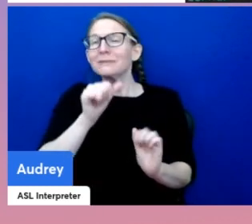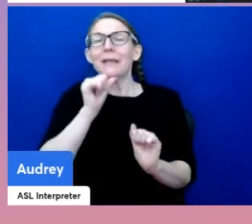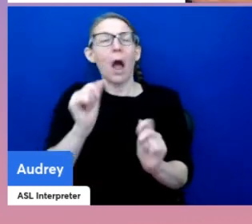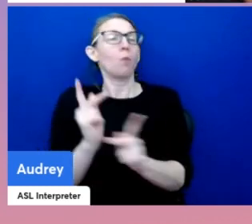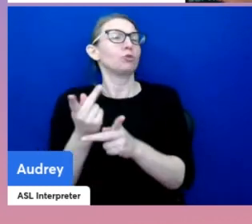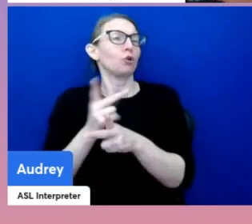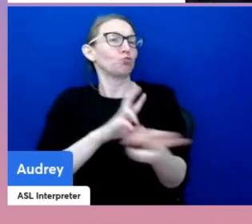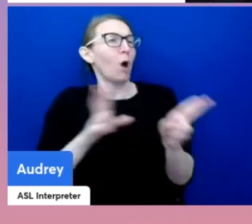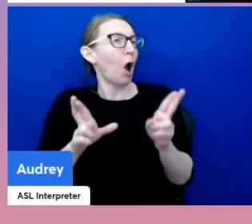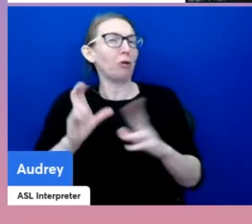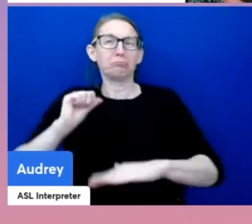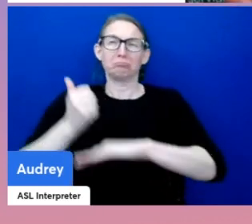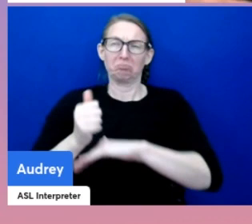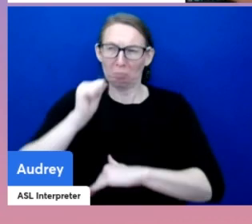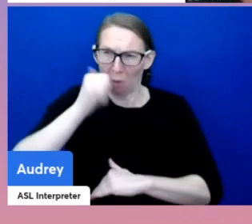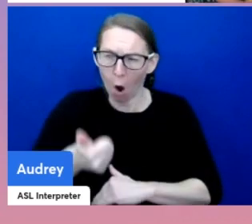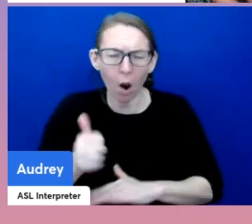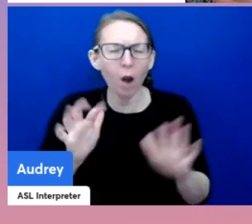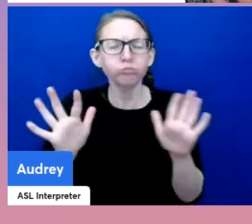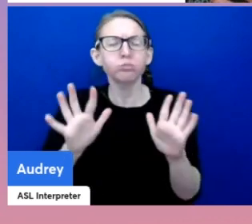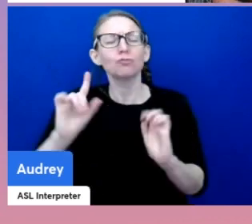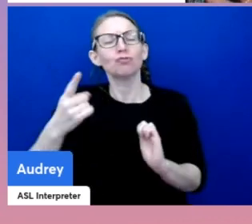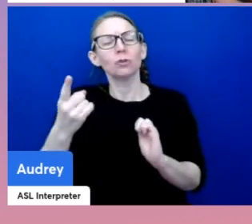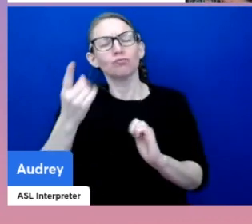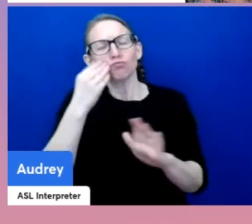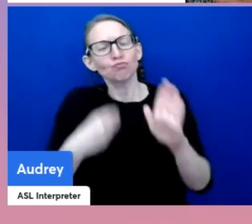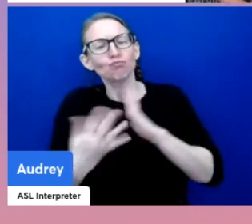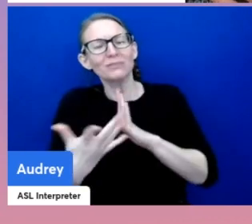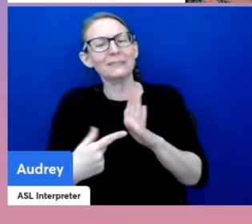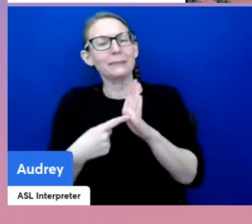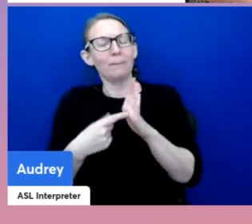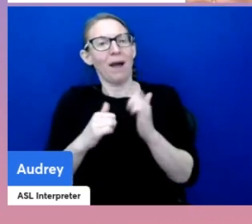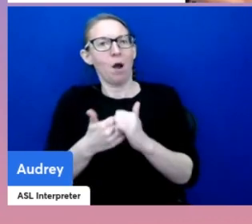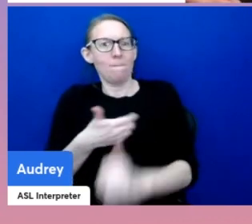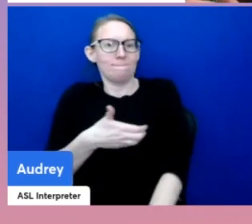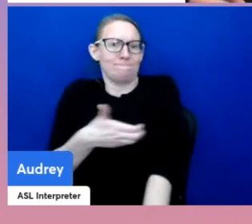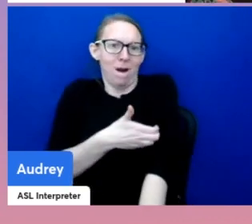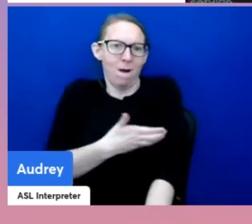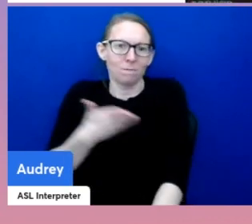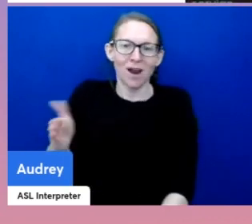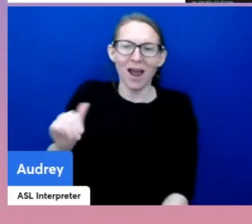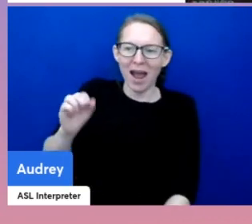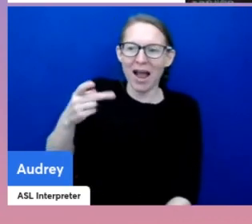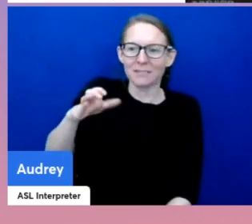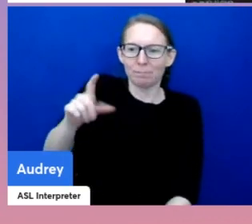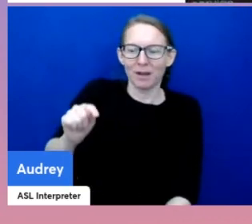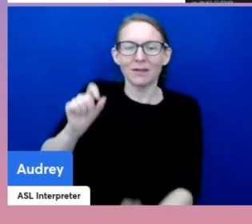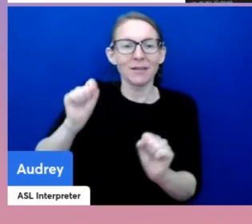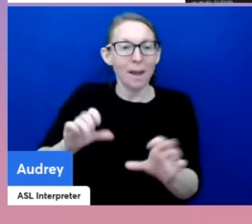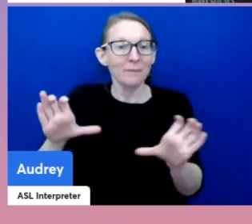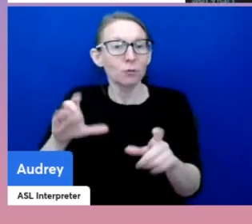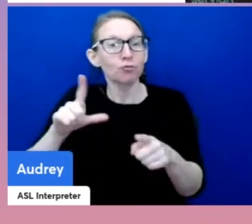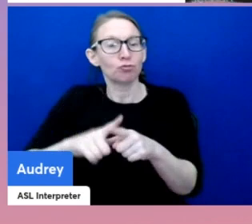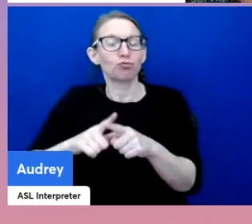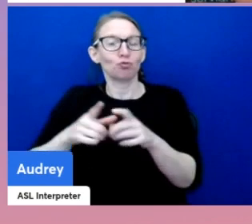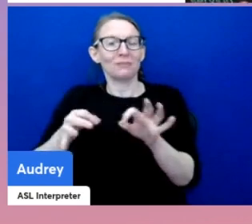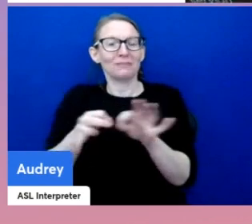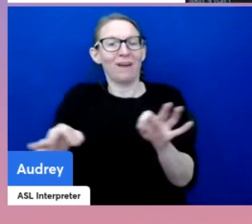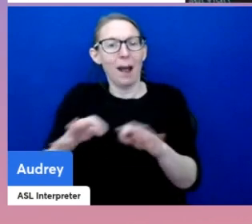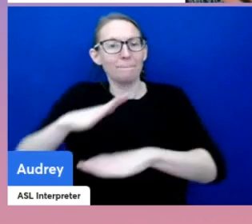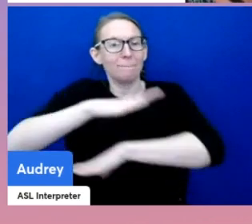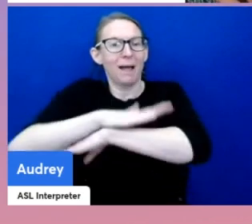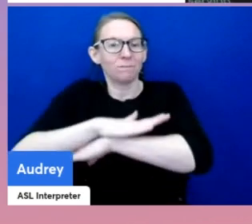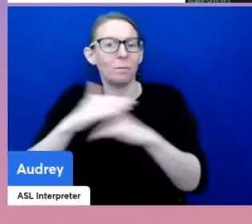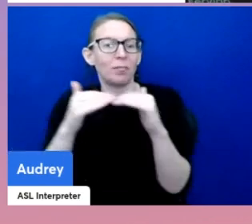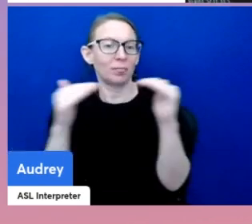this tomorrow. This is more of just an example of exactly how powerful aspects can be at defining platform level abstractions. And so the